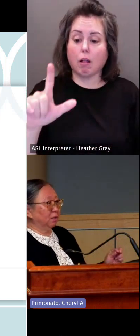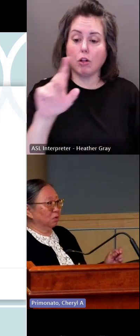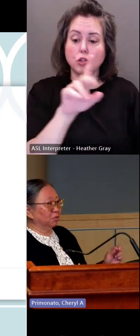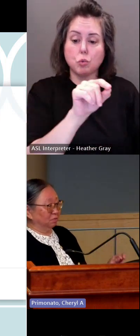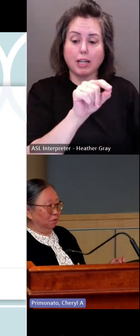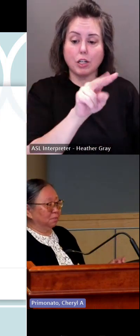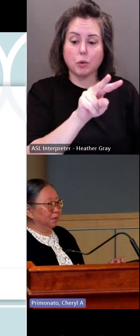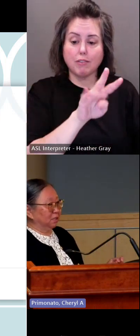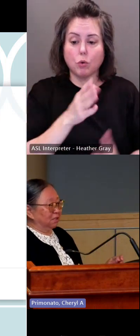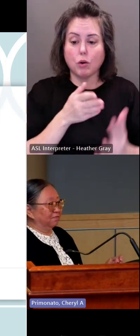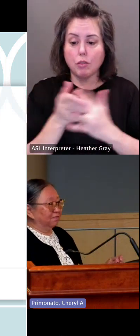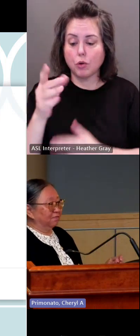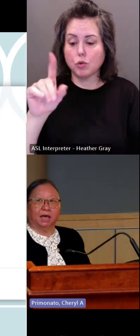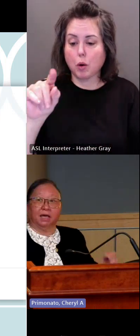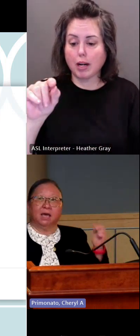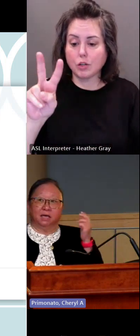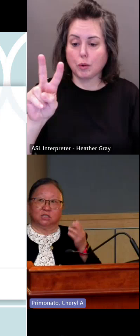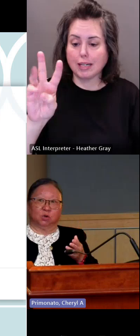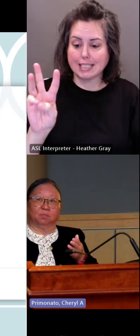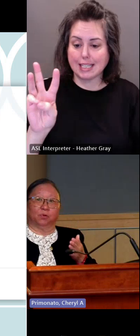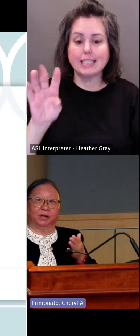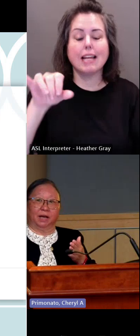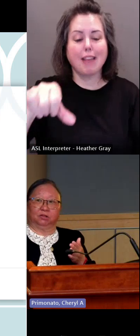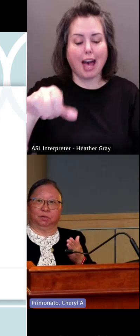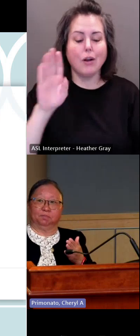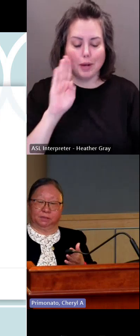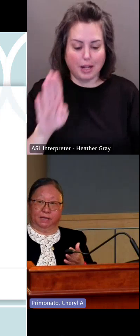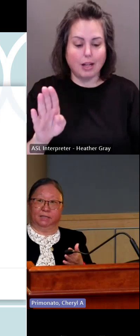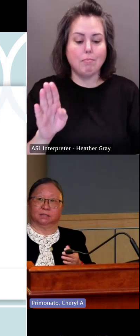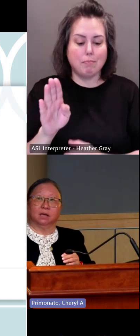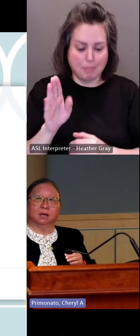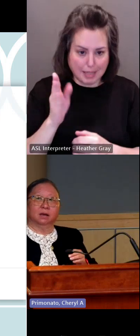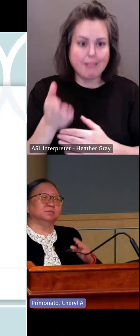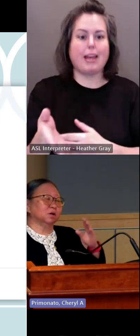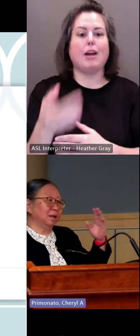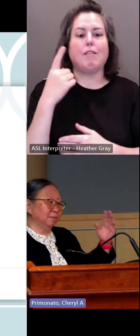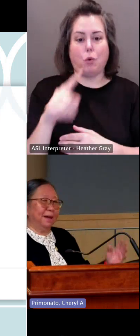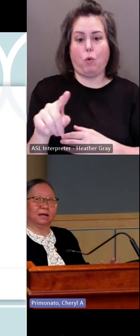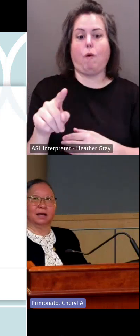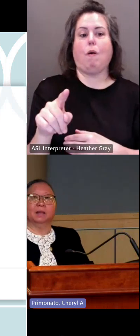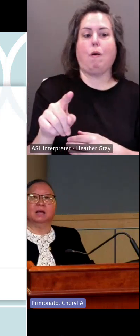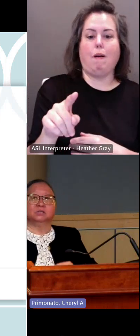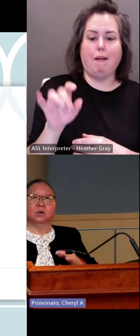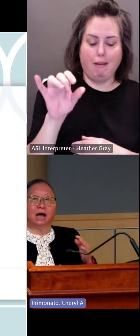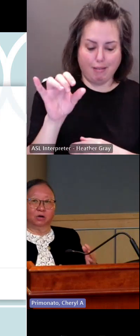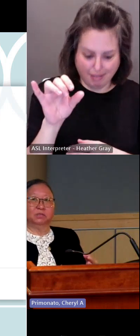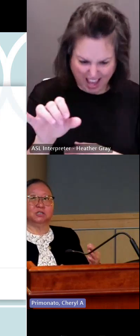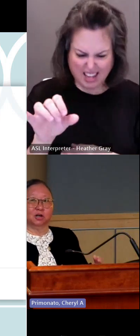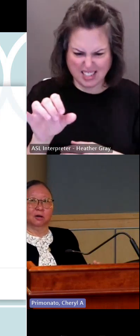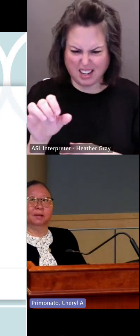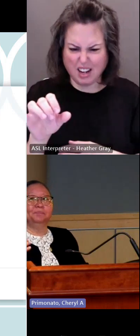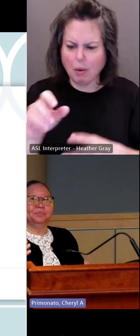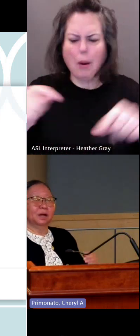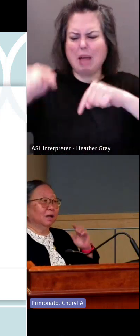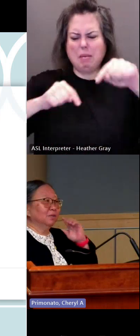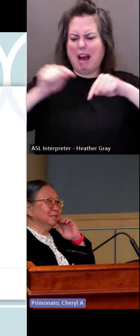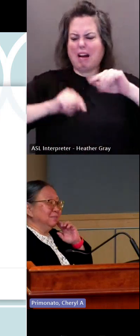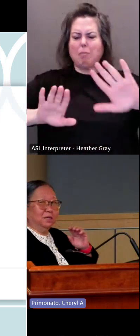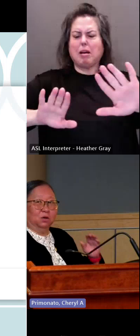2026 training vehicle that was submitted to the FTA is 12.83%. I'm sorry, we can back up. So how do we